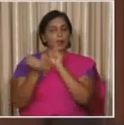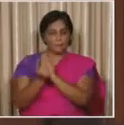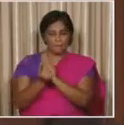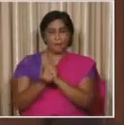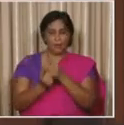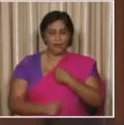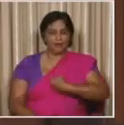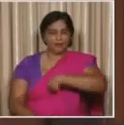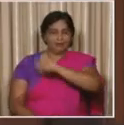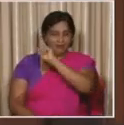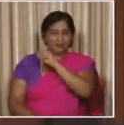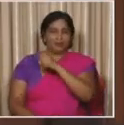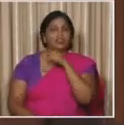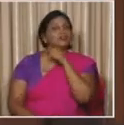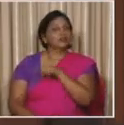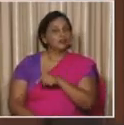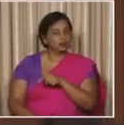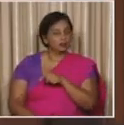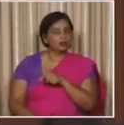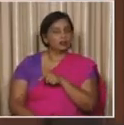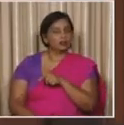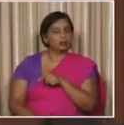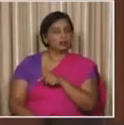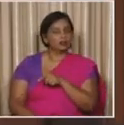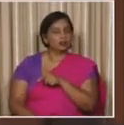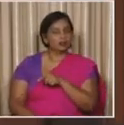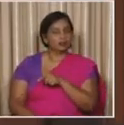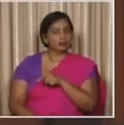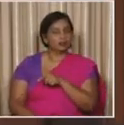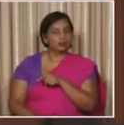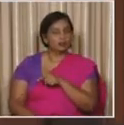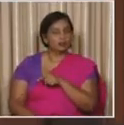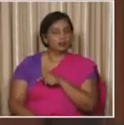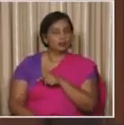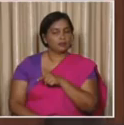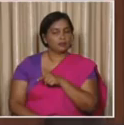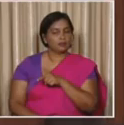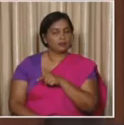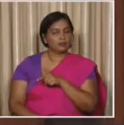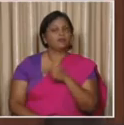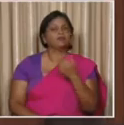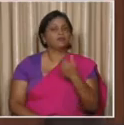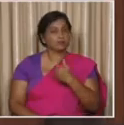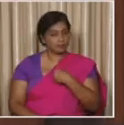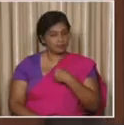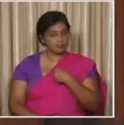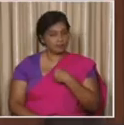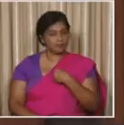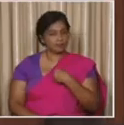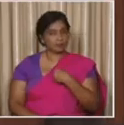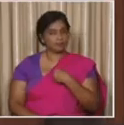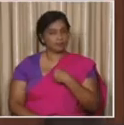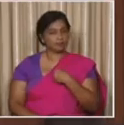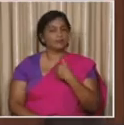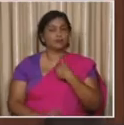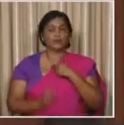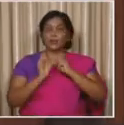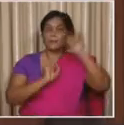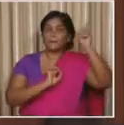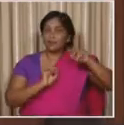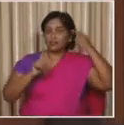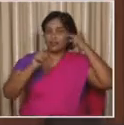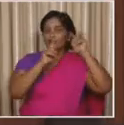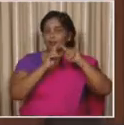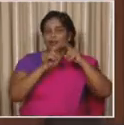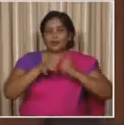of Divisional Secretaries. I went to see him about an issue pertaining to Batiklo. Batiklo is part of this country. I